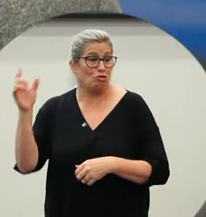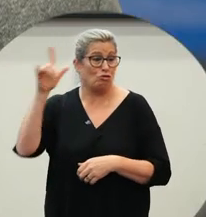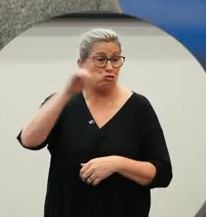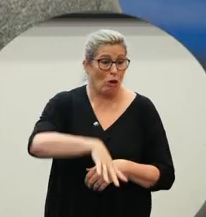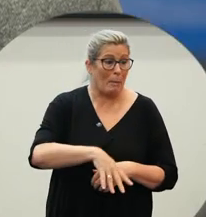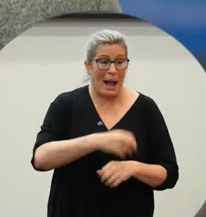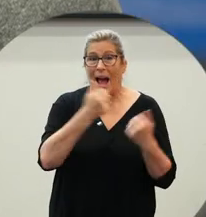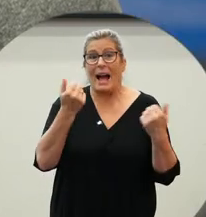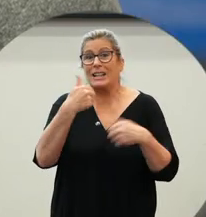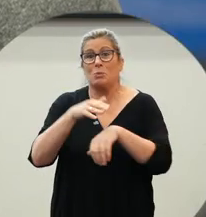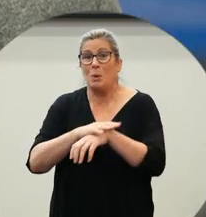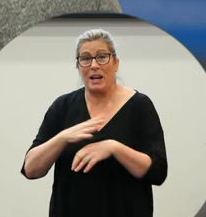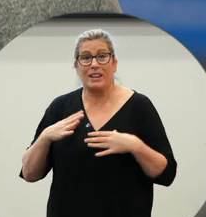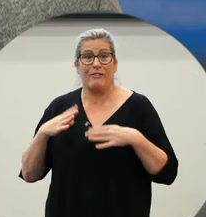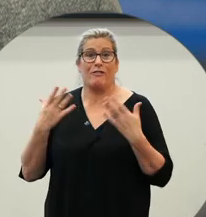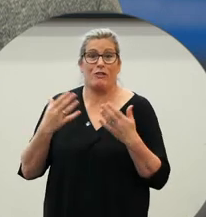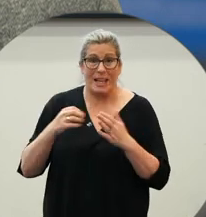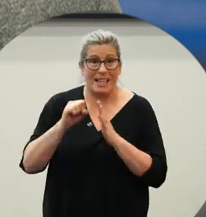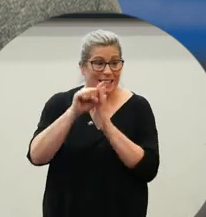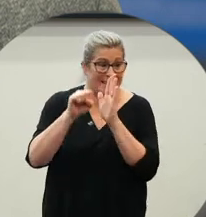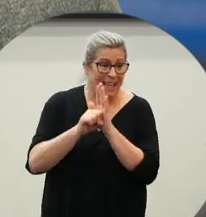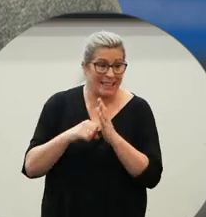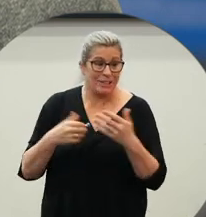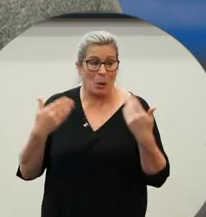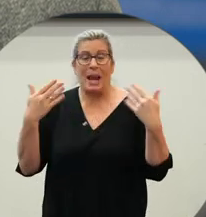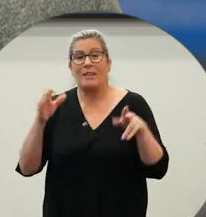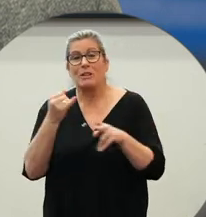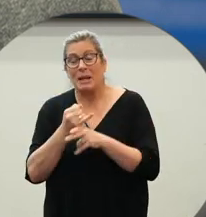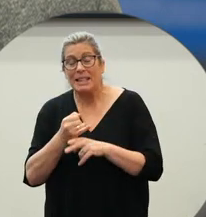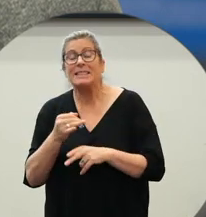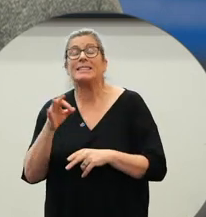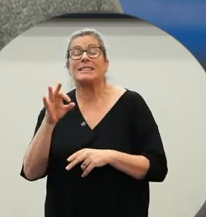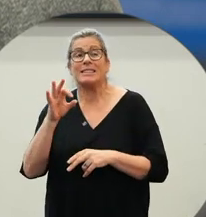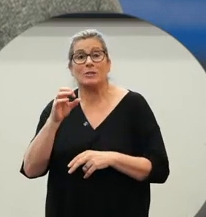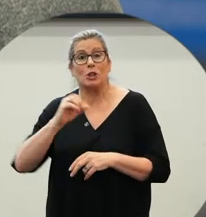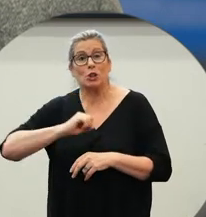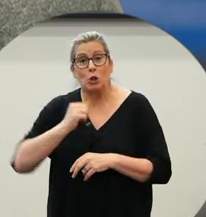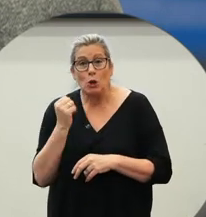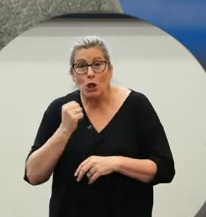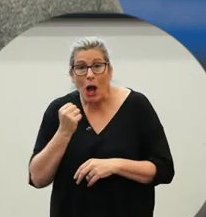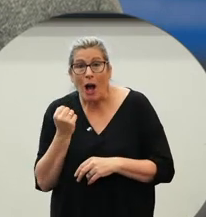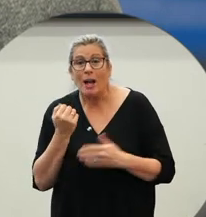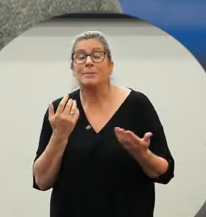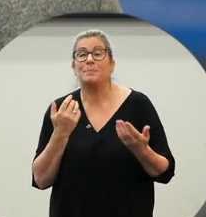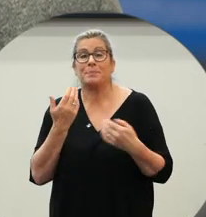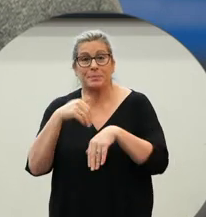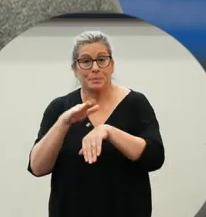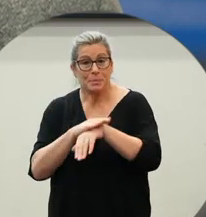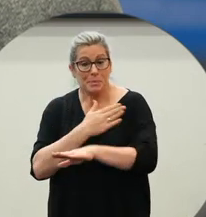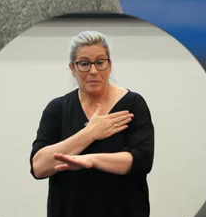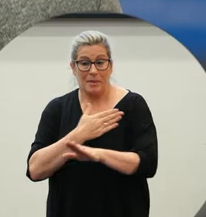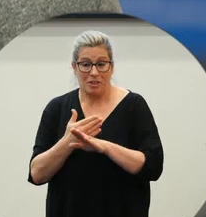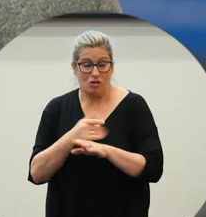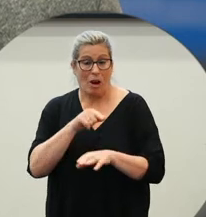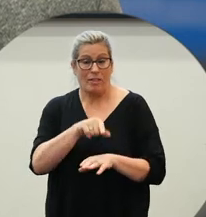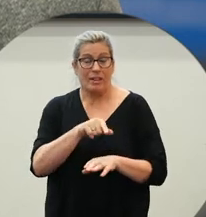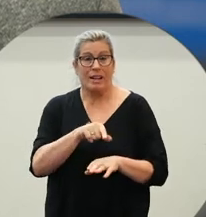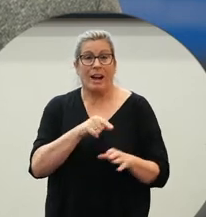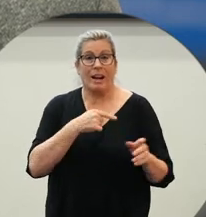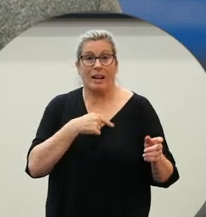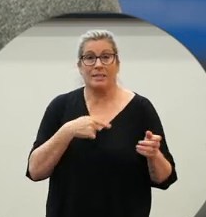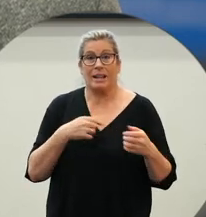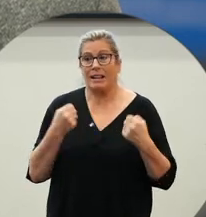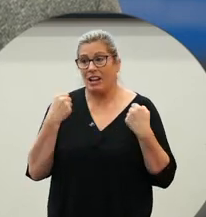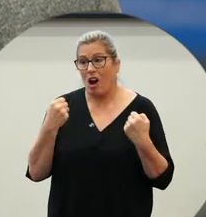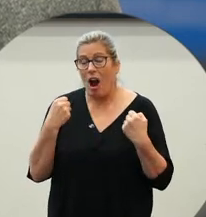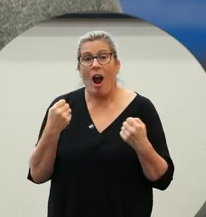yeah. But he dropped them off in Donegal, where they had started pretty close to there, and then they hijacked a car,